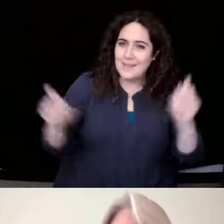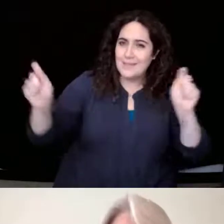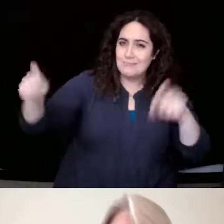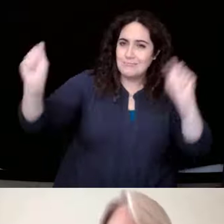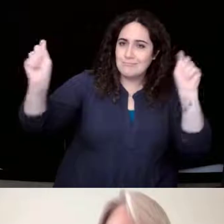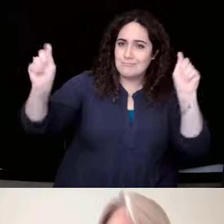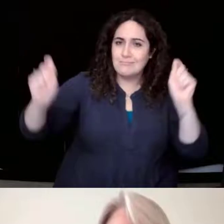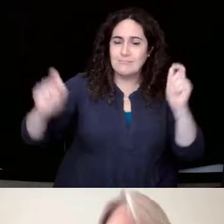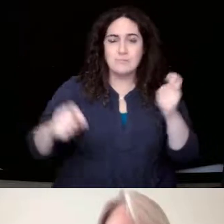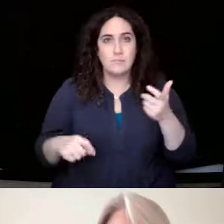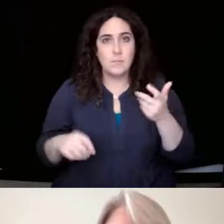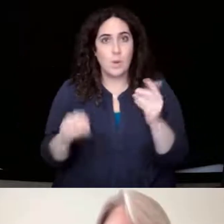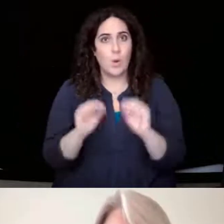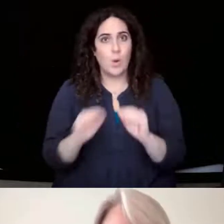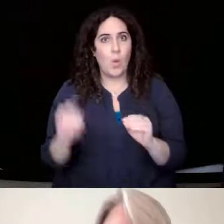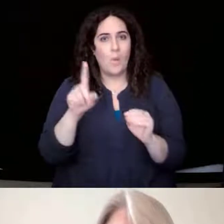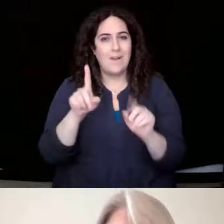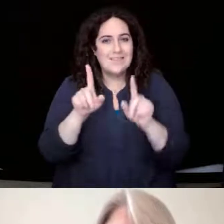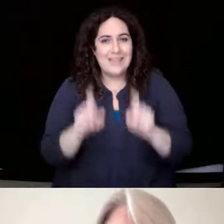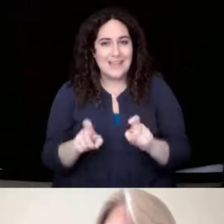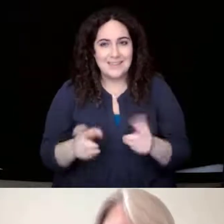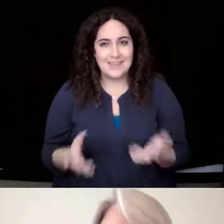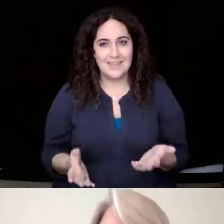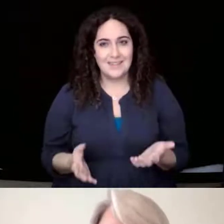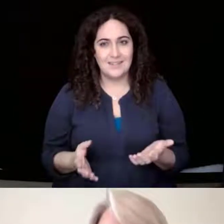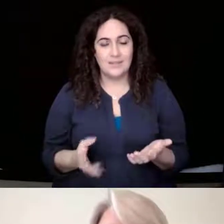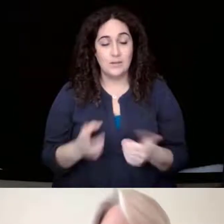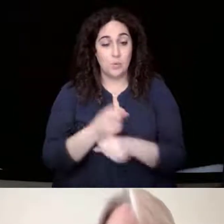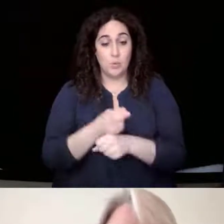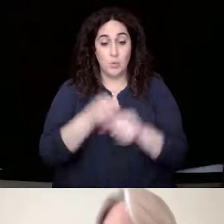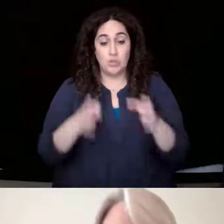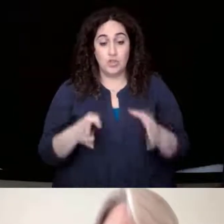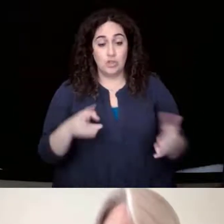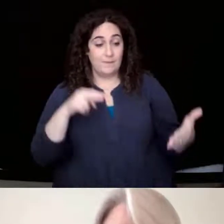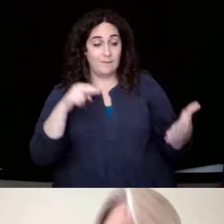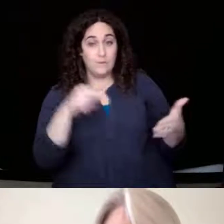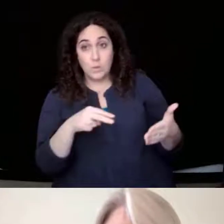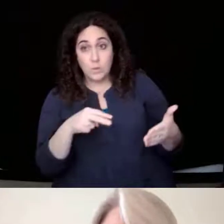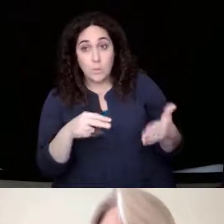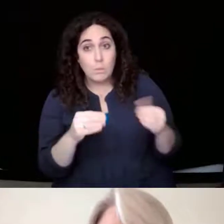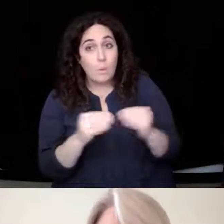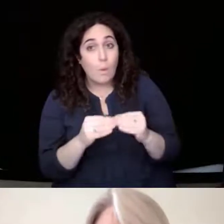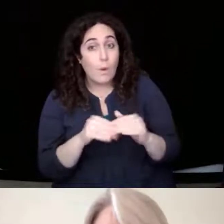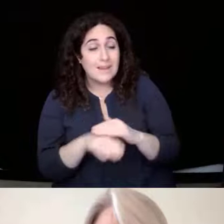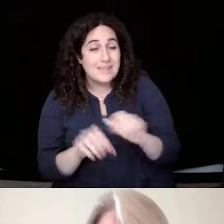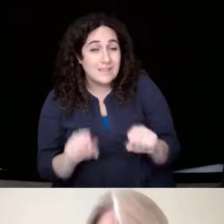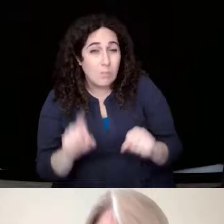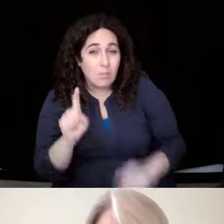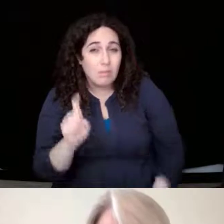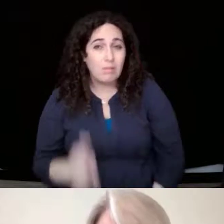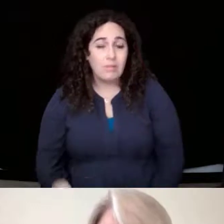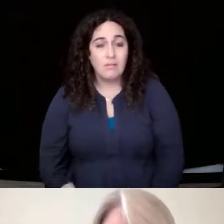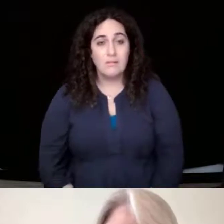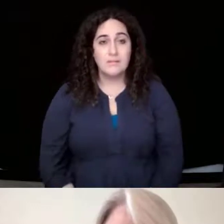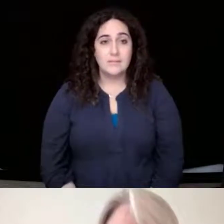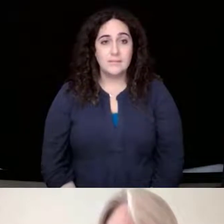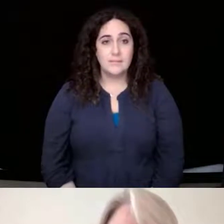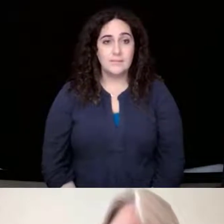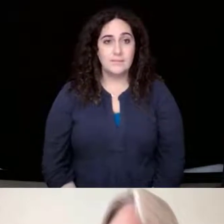accessibility exists for users of the product. It's certainly not testing whether accessibility exists for